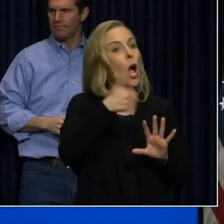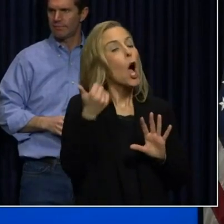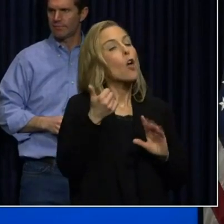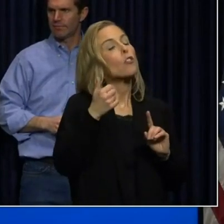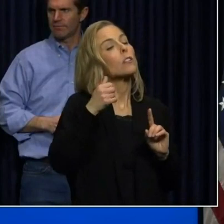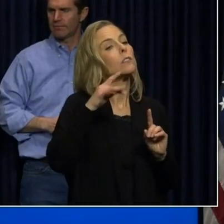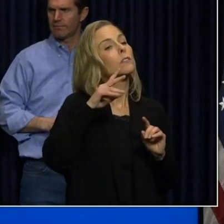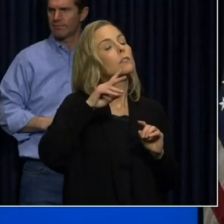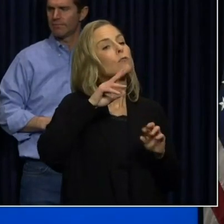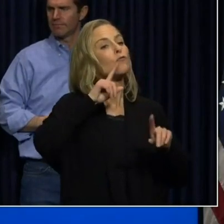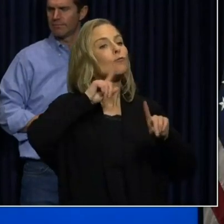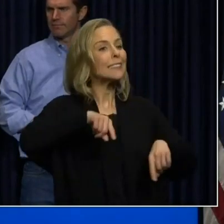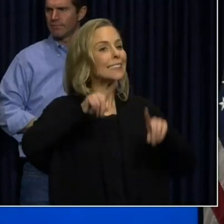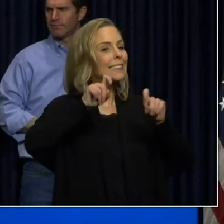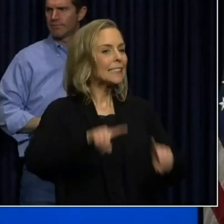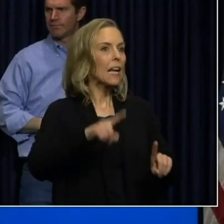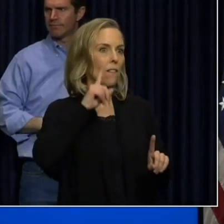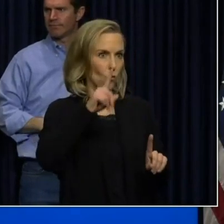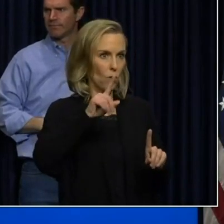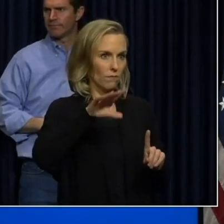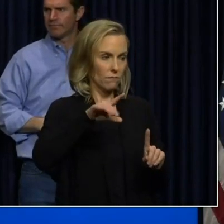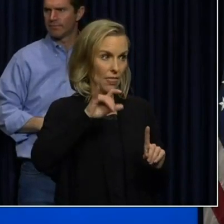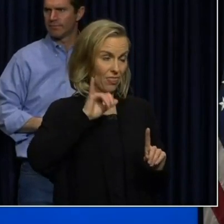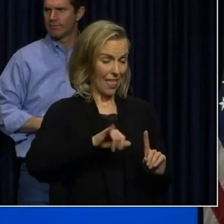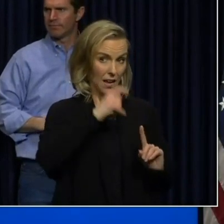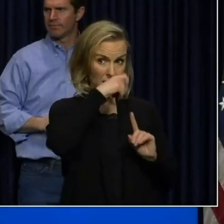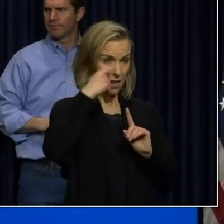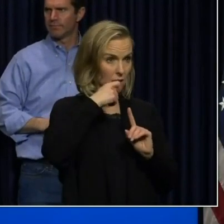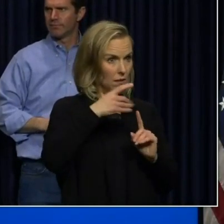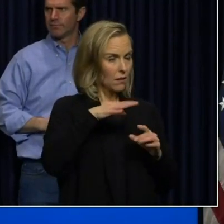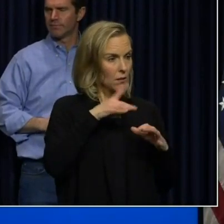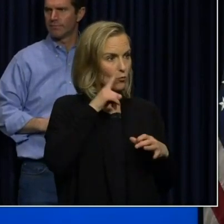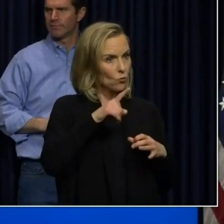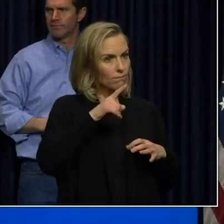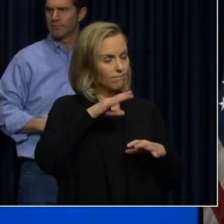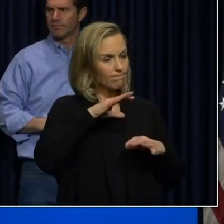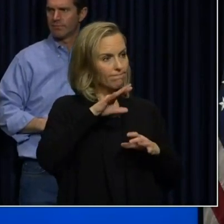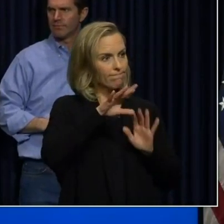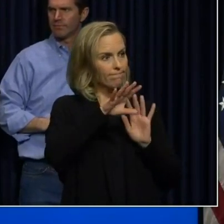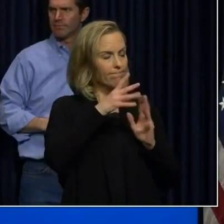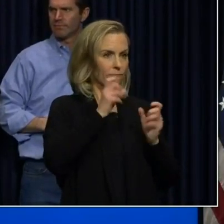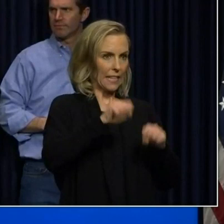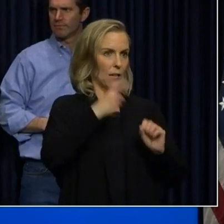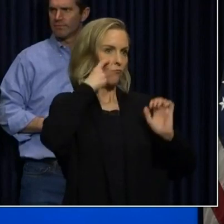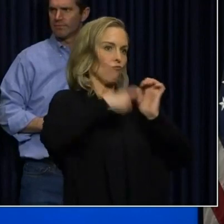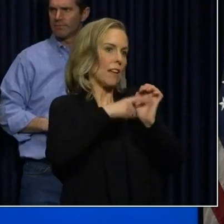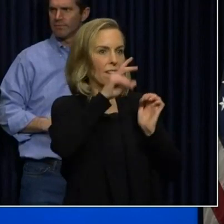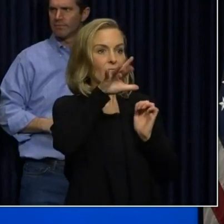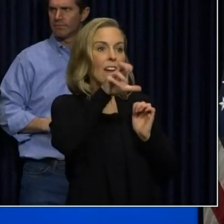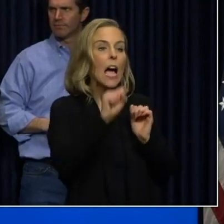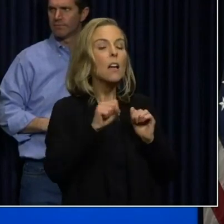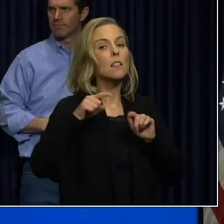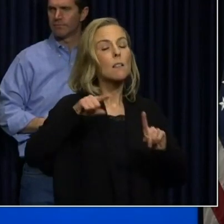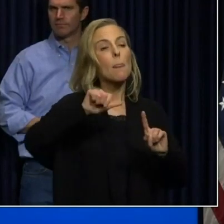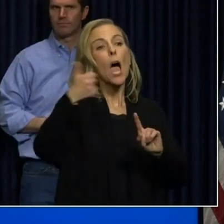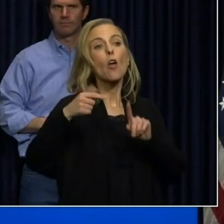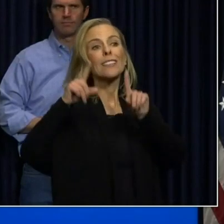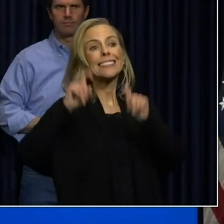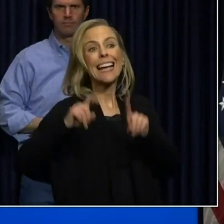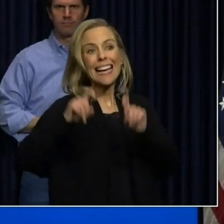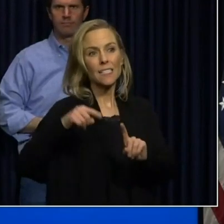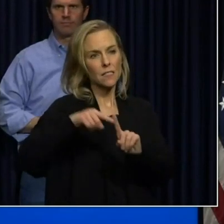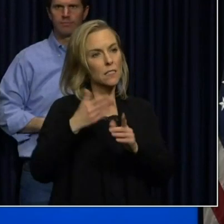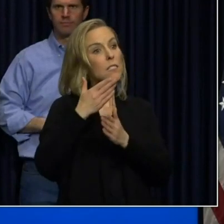is really, really good for finding the virus. There's a challenge with the PCR test, though. Some people appear to have